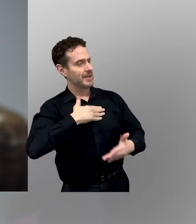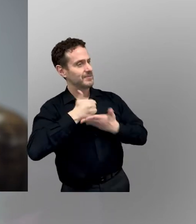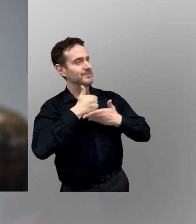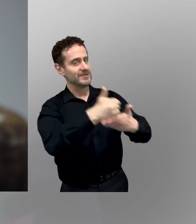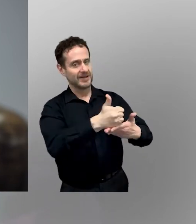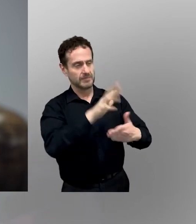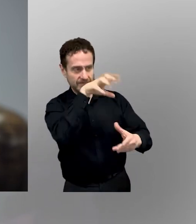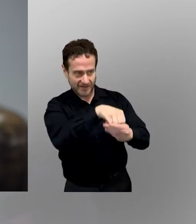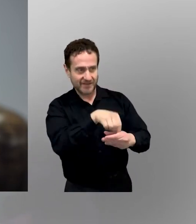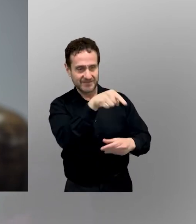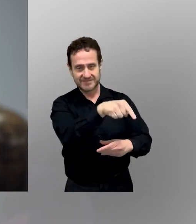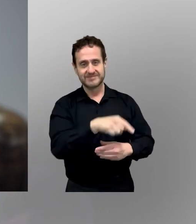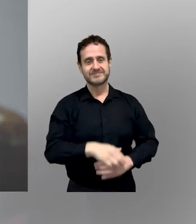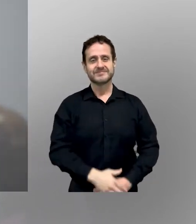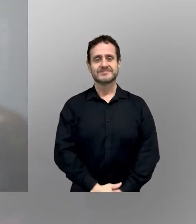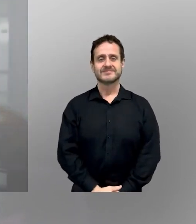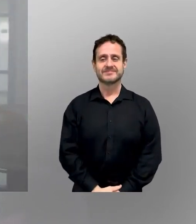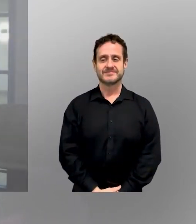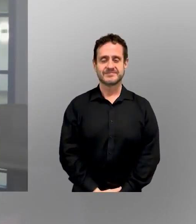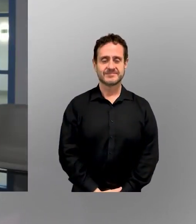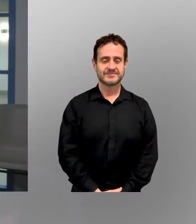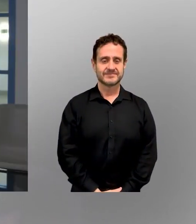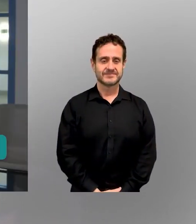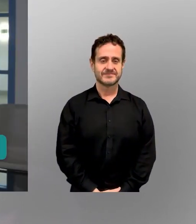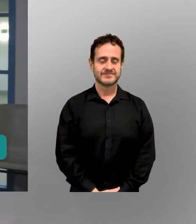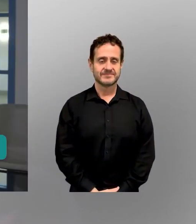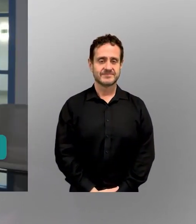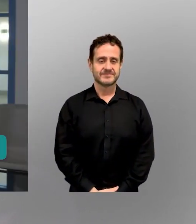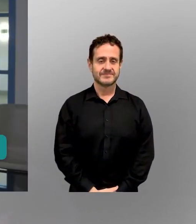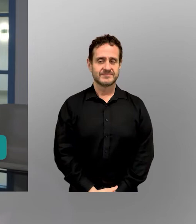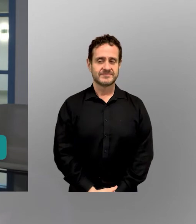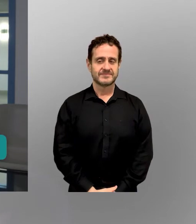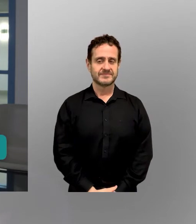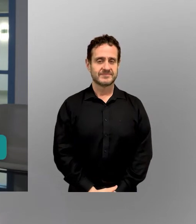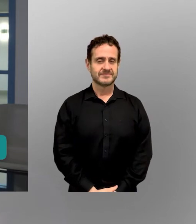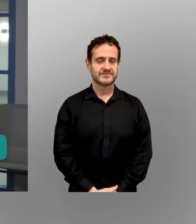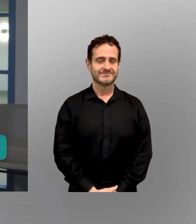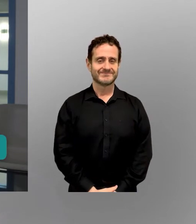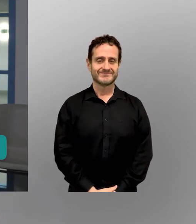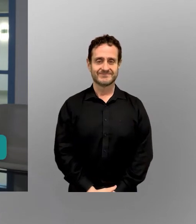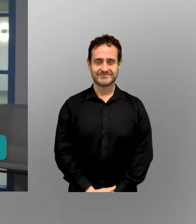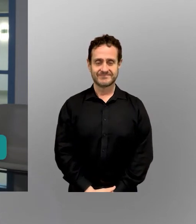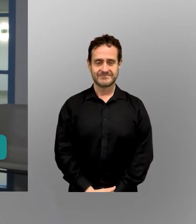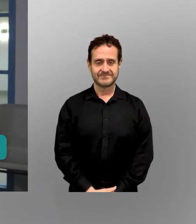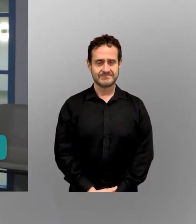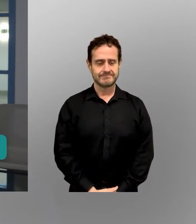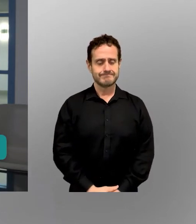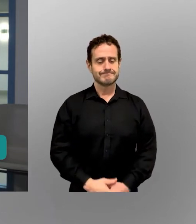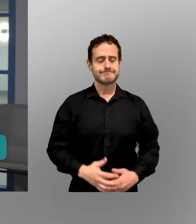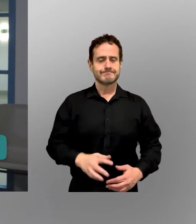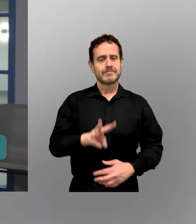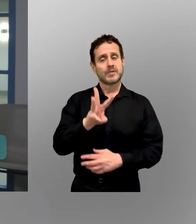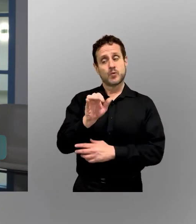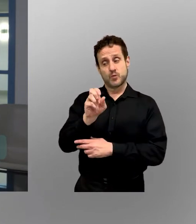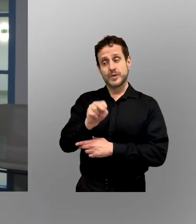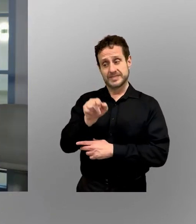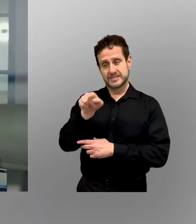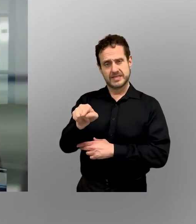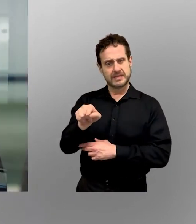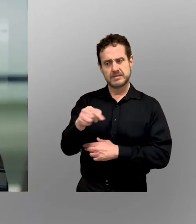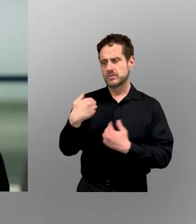happy to get involved with that. Barry Taylor, VP, Civil Rights and Systemic Litigation.